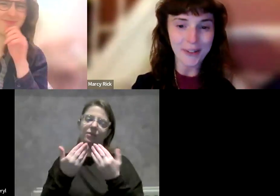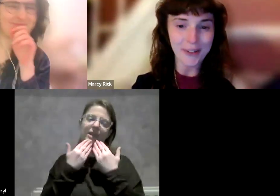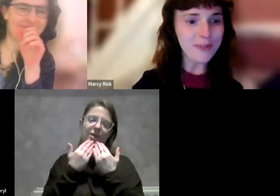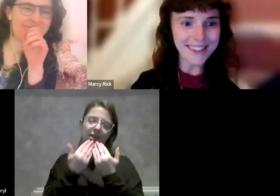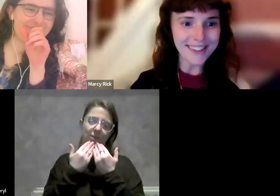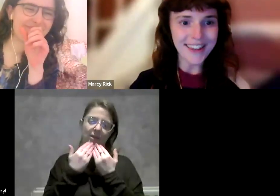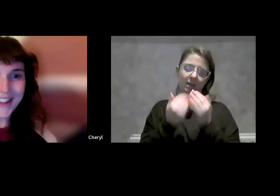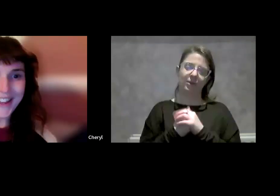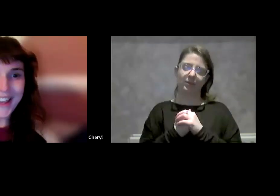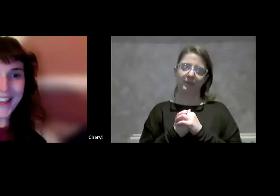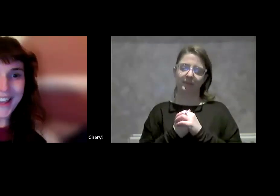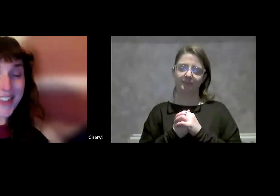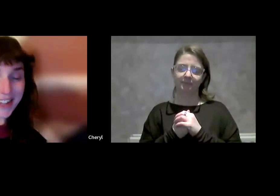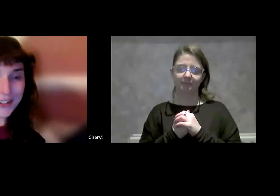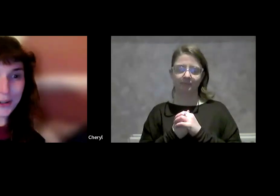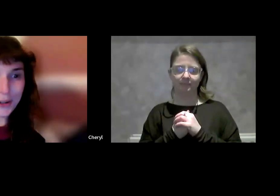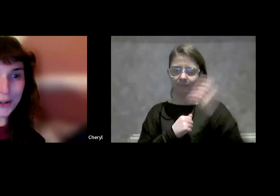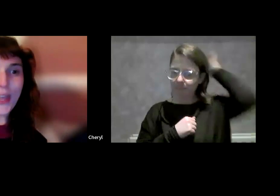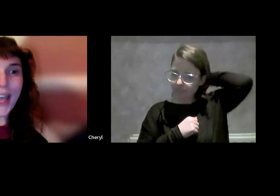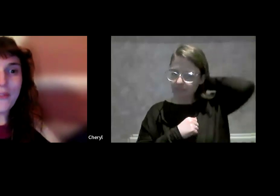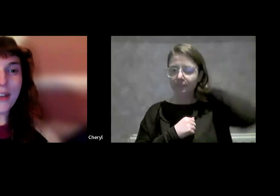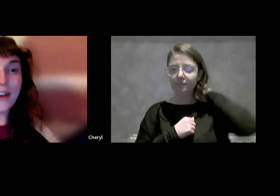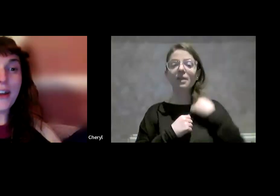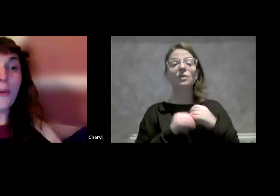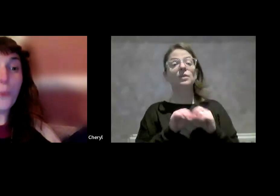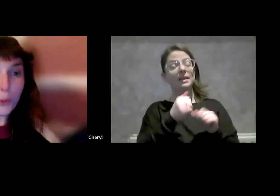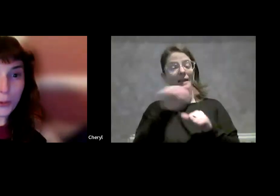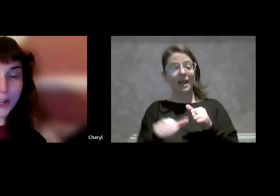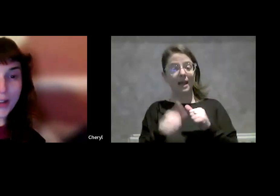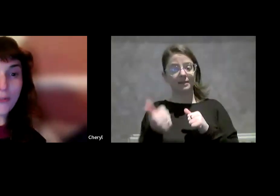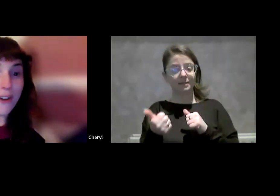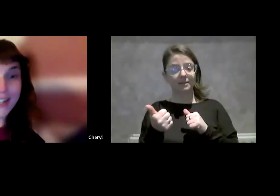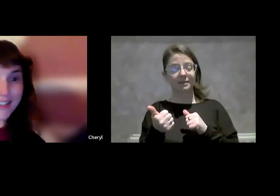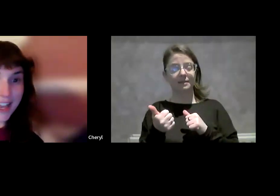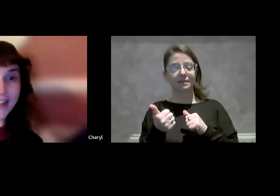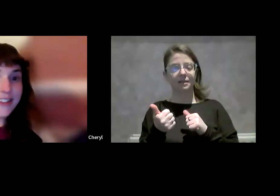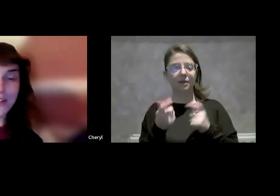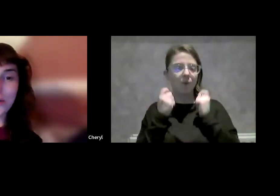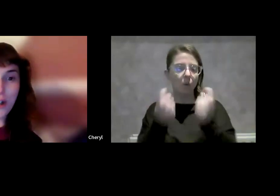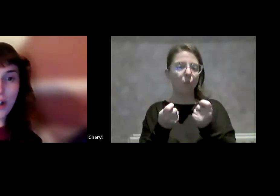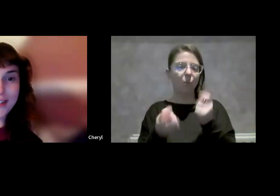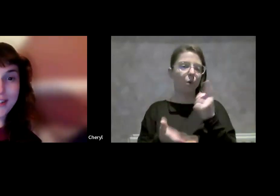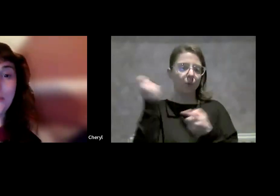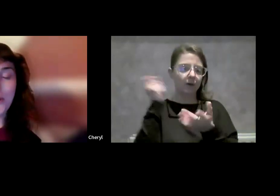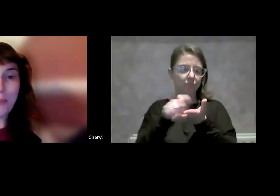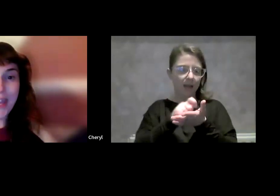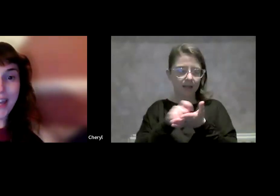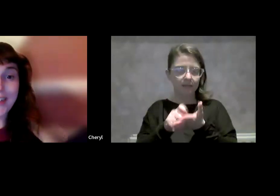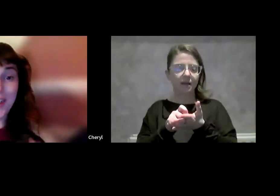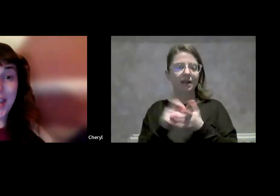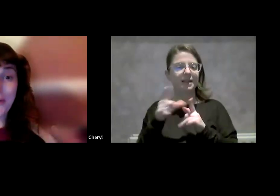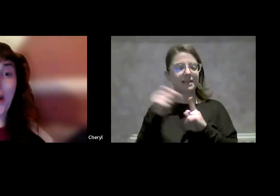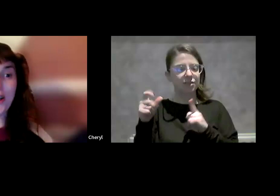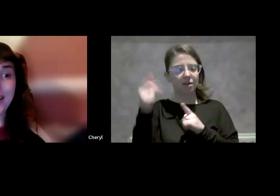you. Brilliant. And next up, we have an award-winning writer, digital artist, and